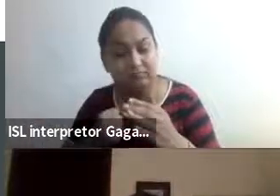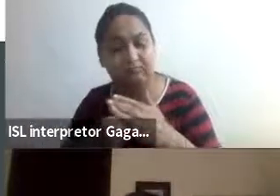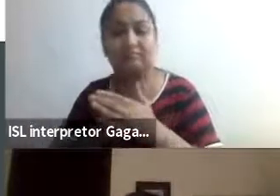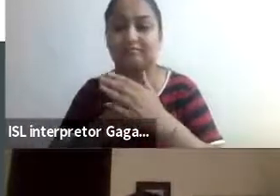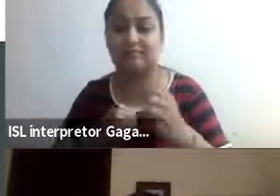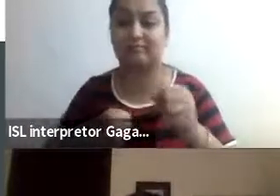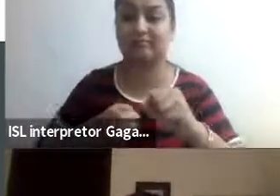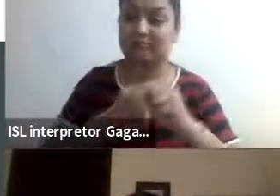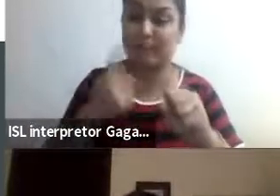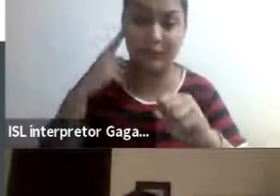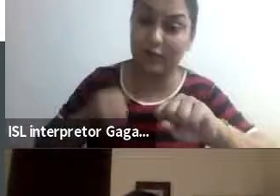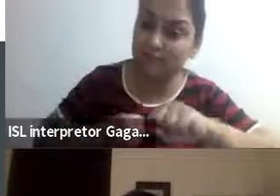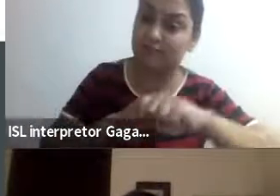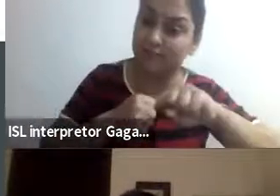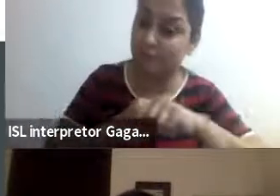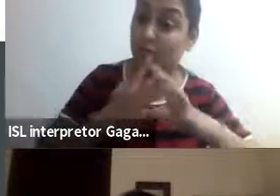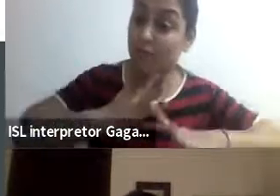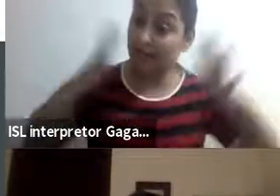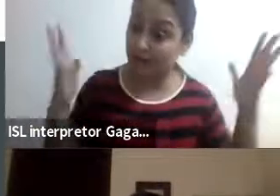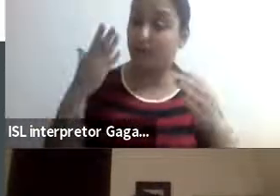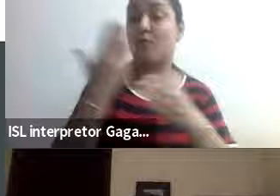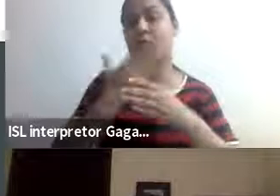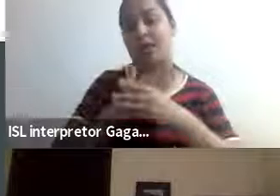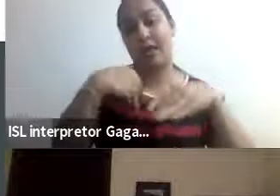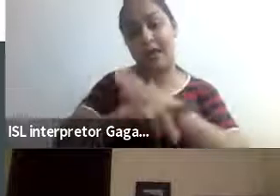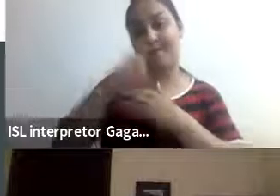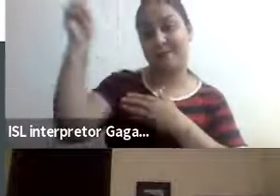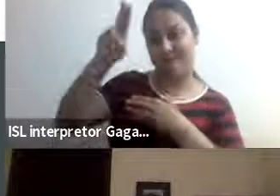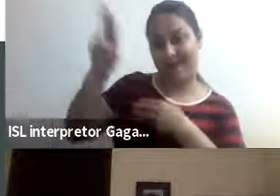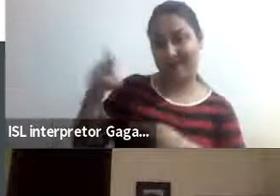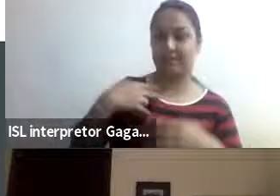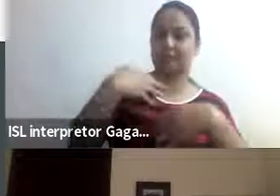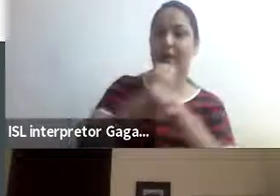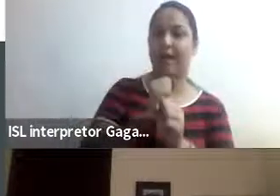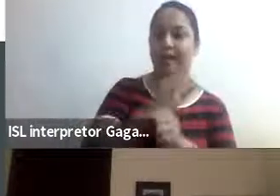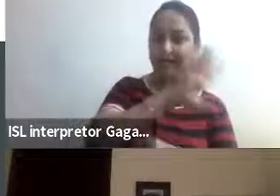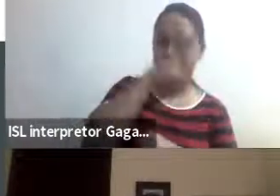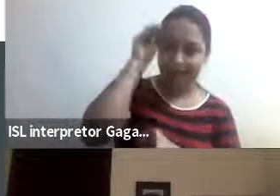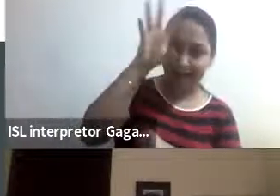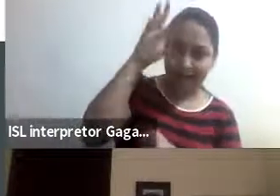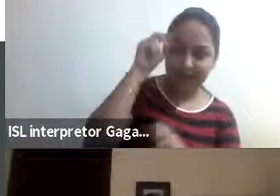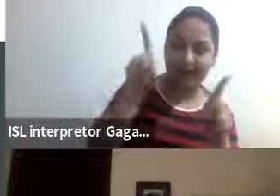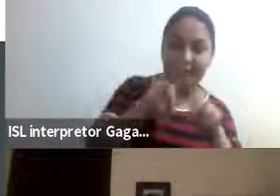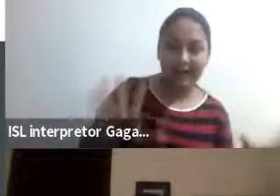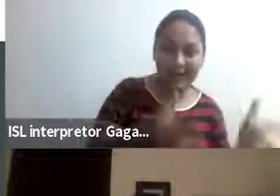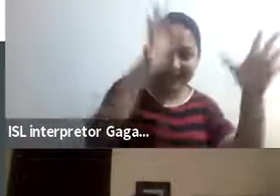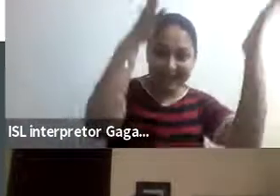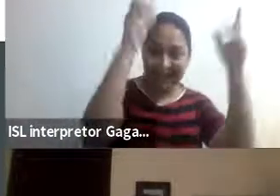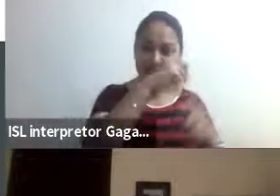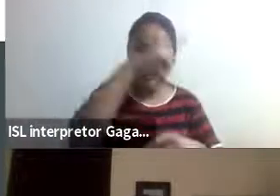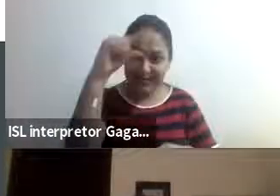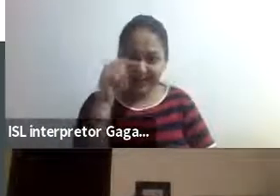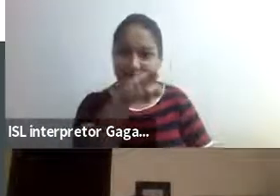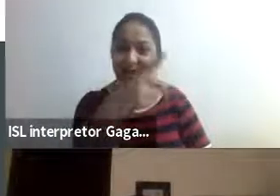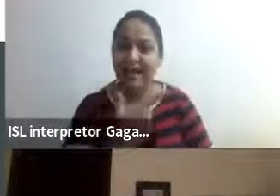memories find their way into her later works. They continue to appear in her paintings. For example, you see these trees, they are jamun